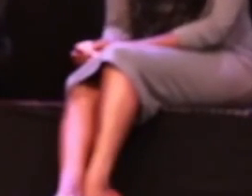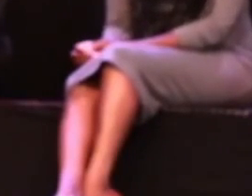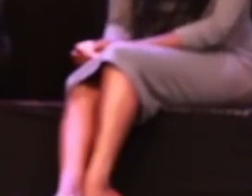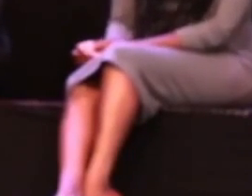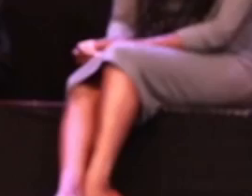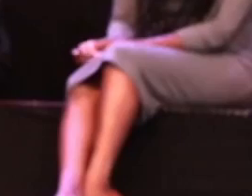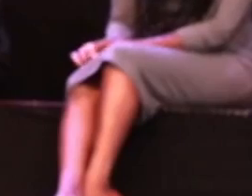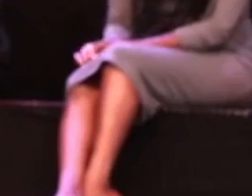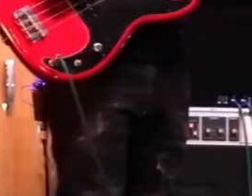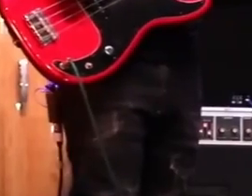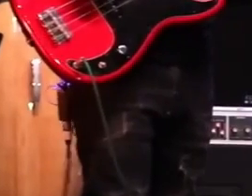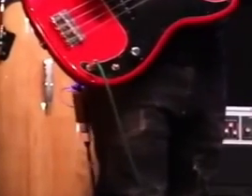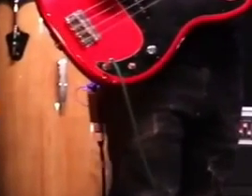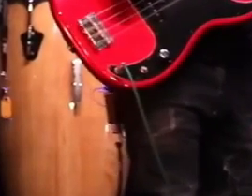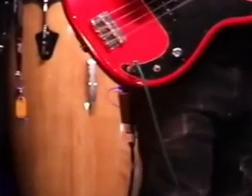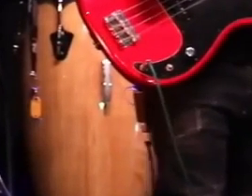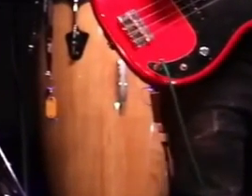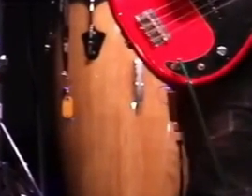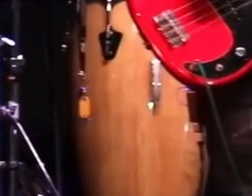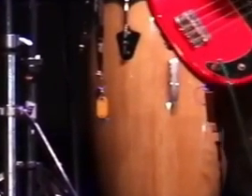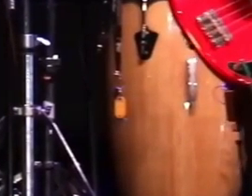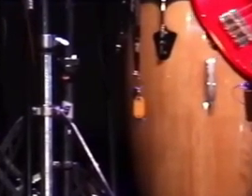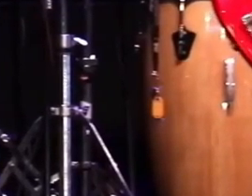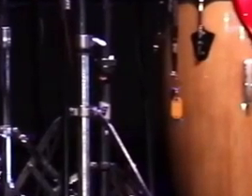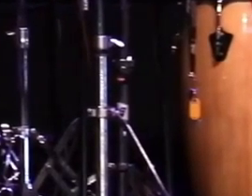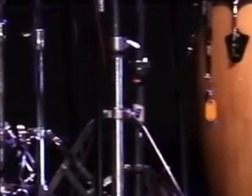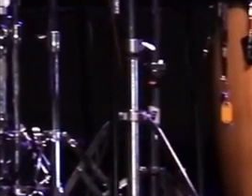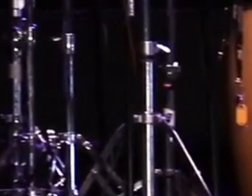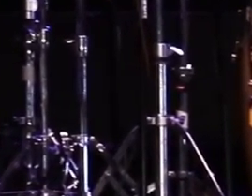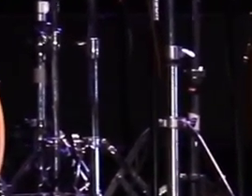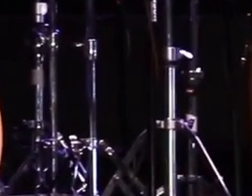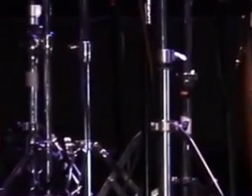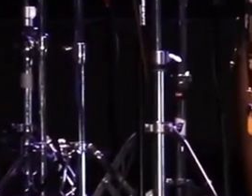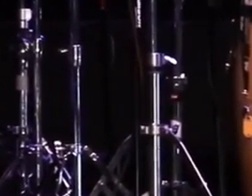merciful, Jesus who saves.